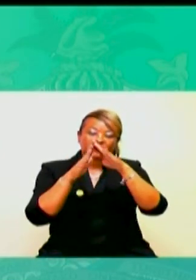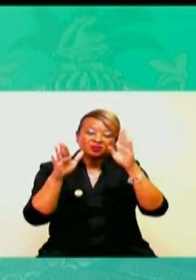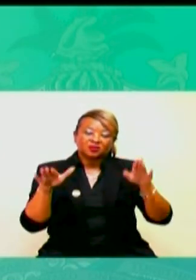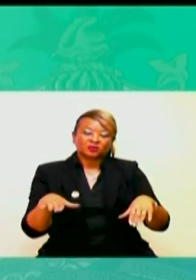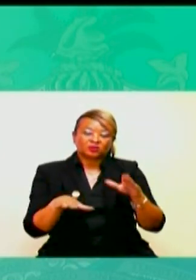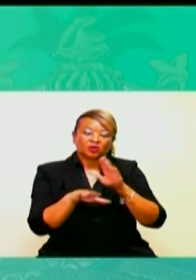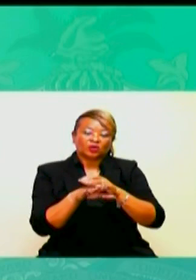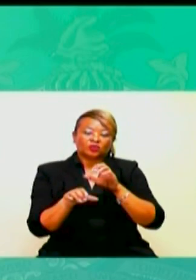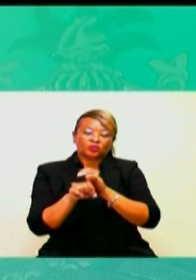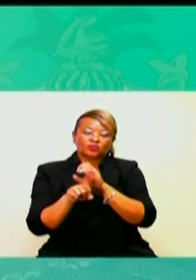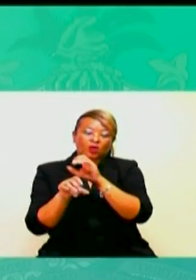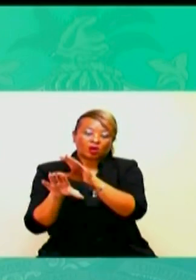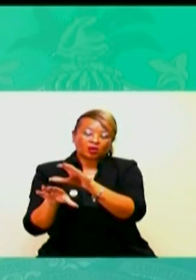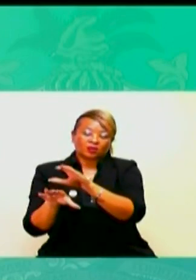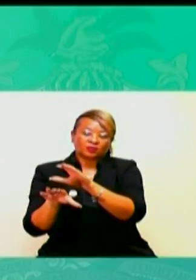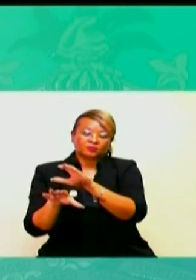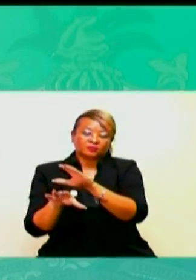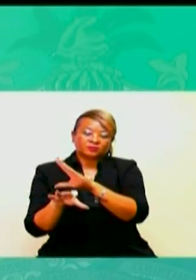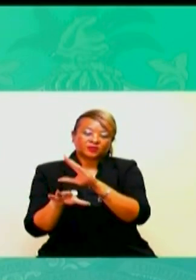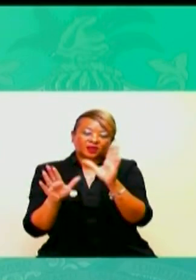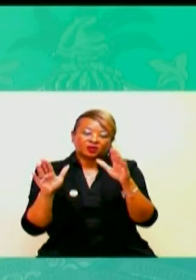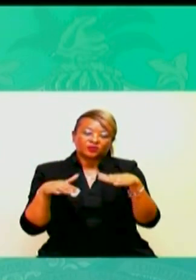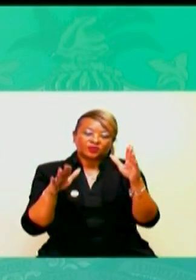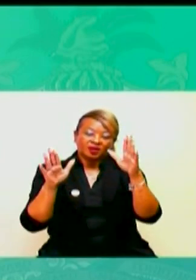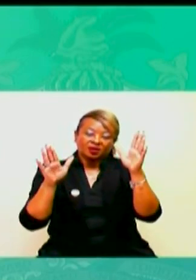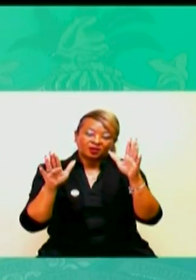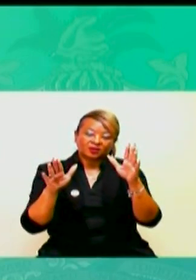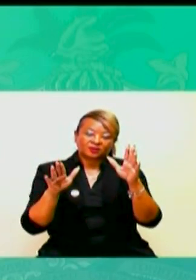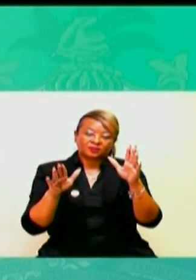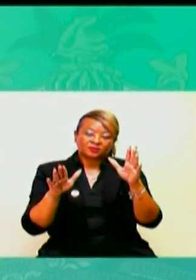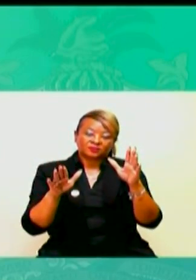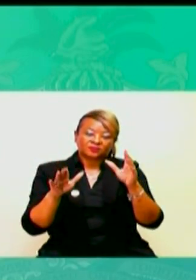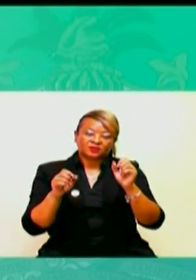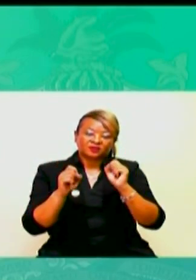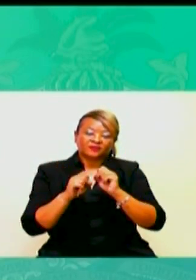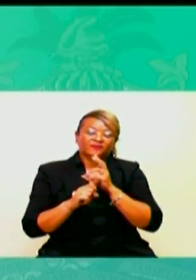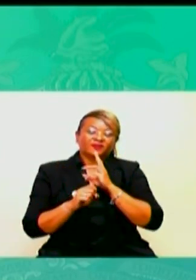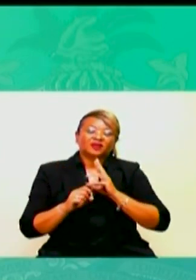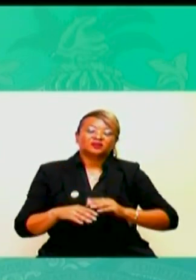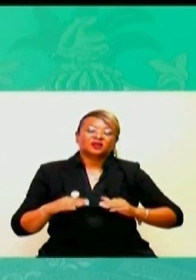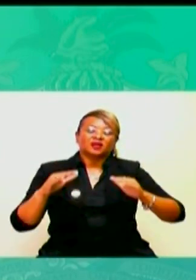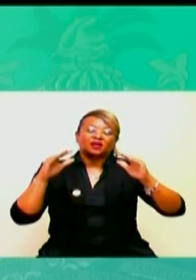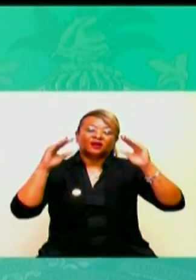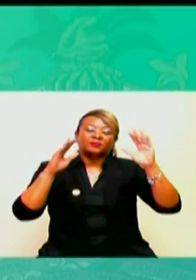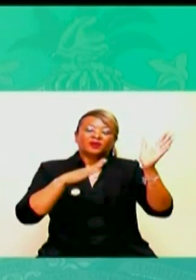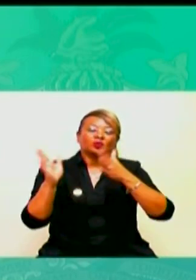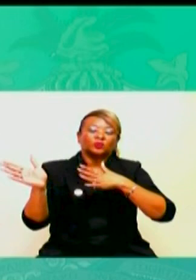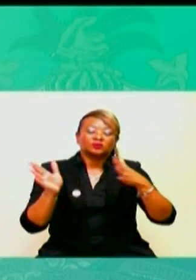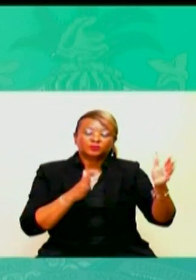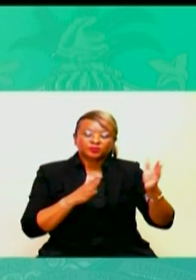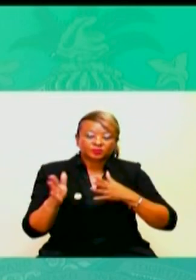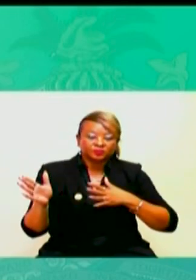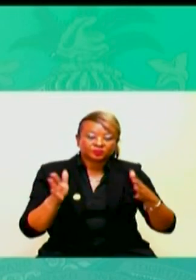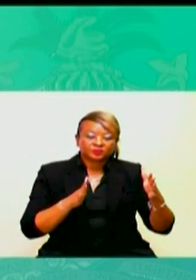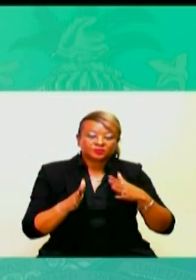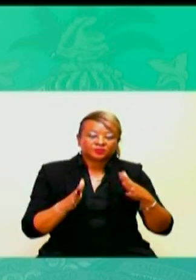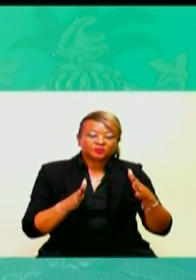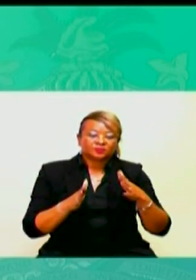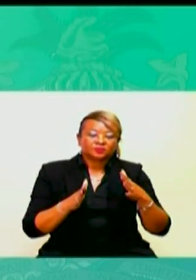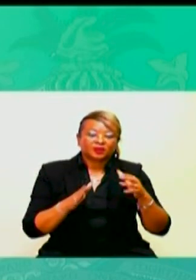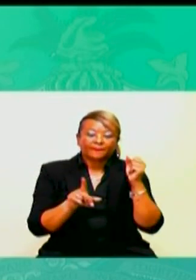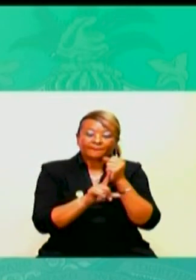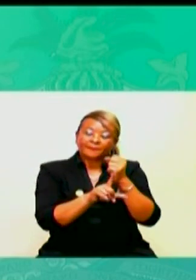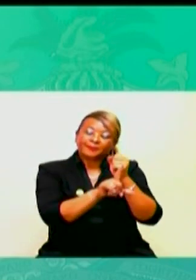the rock. And the rain descended, the floods came, and the winds blew and beat on that